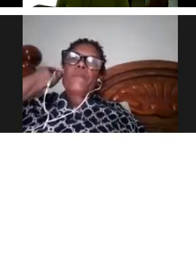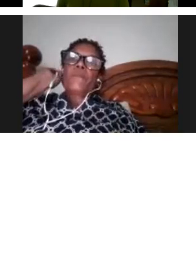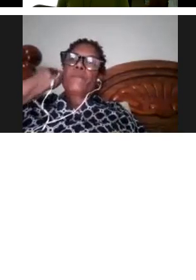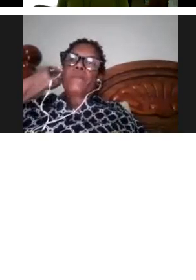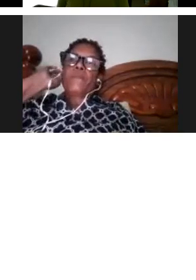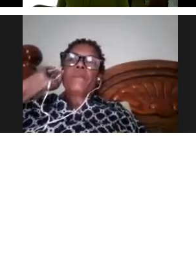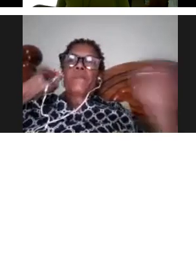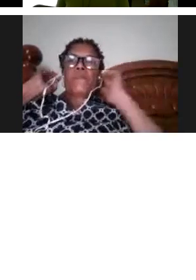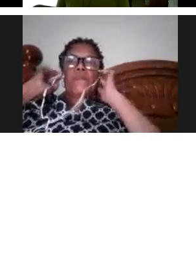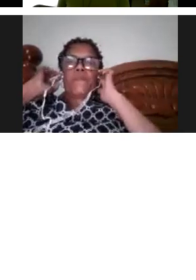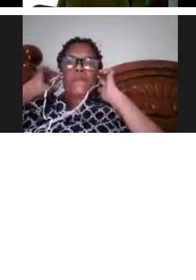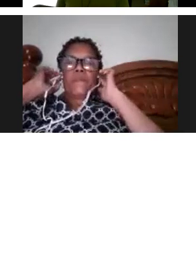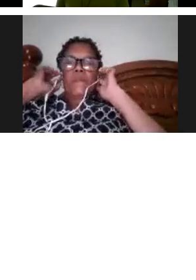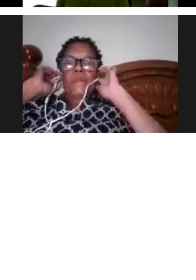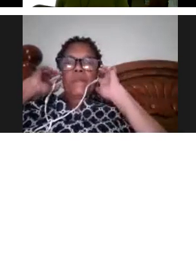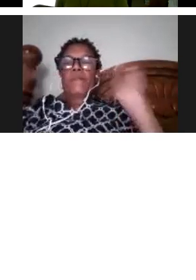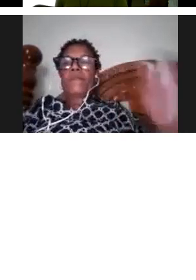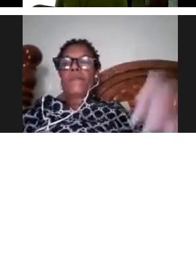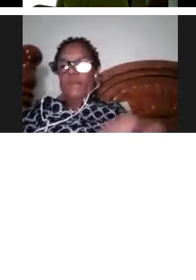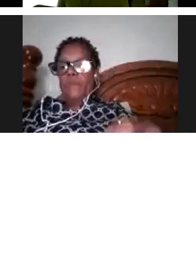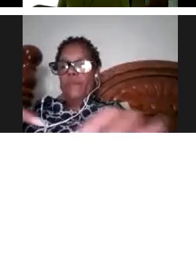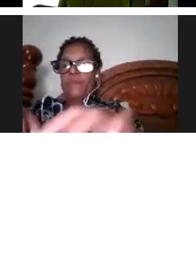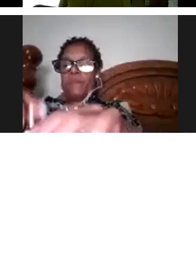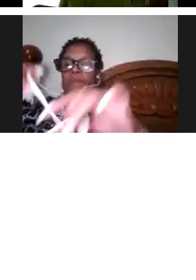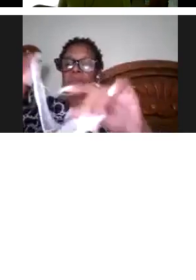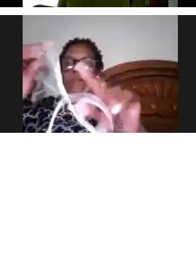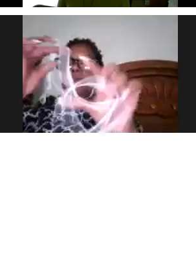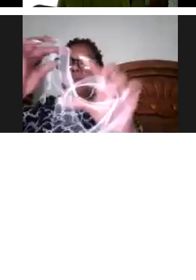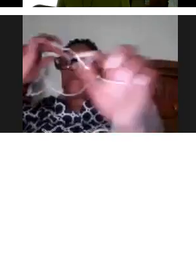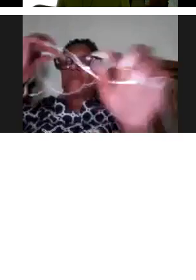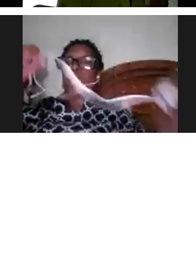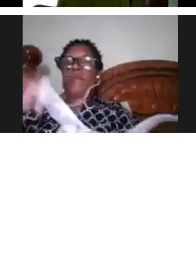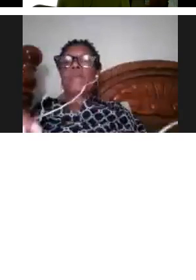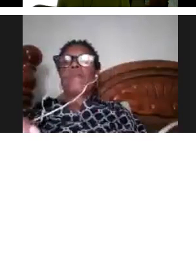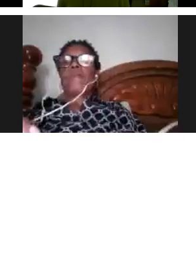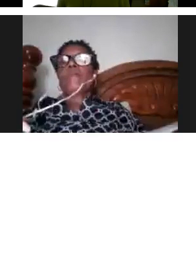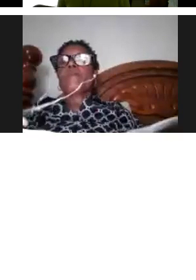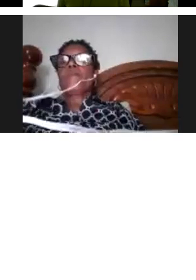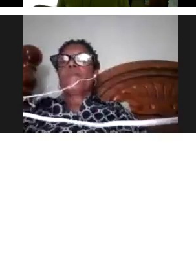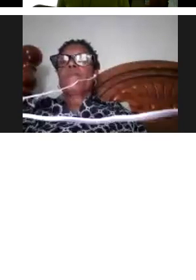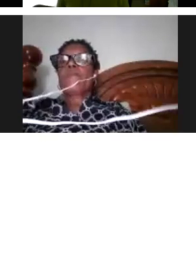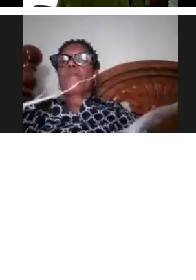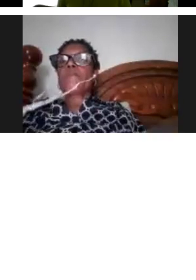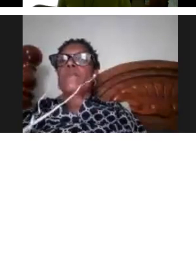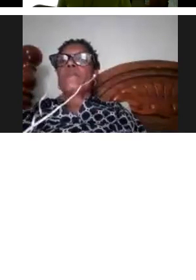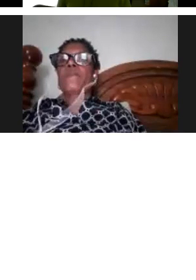privacy as well. And at the same time, he also implemented the CHIP programs, which is the Children's Health Insurance Programs,